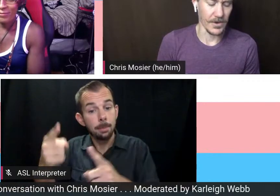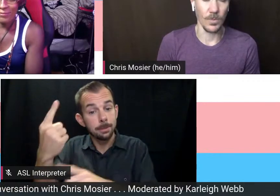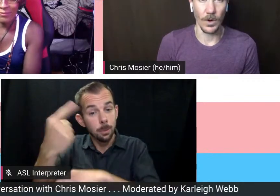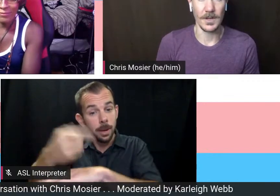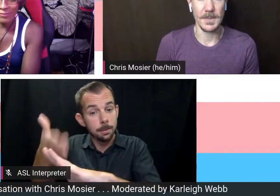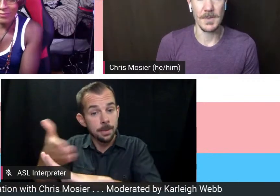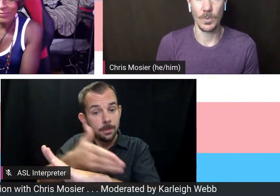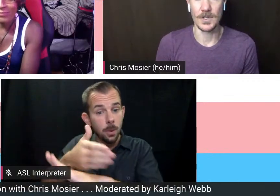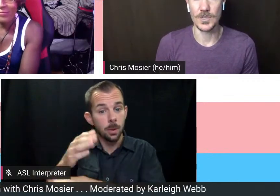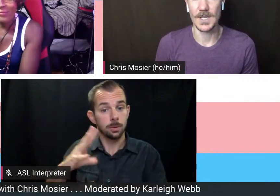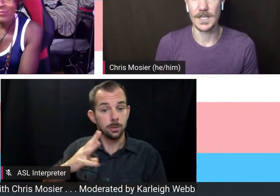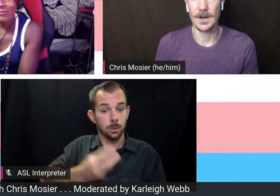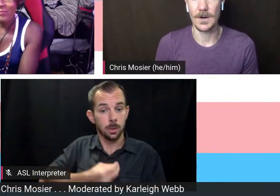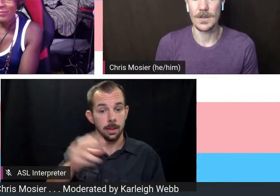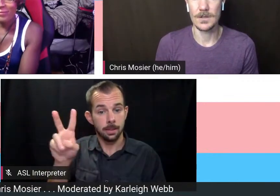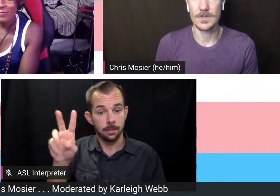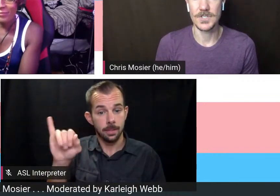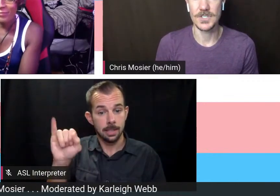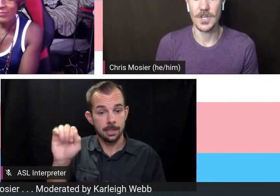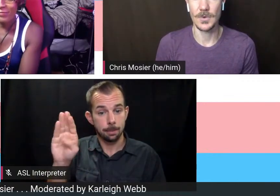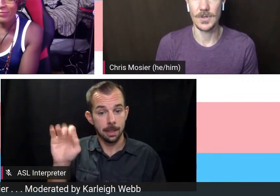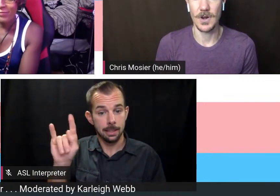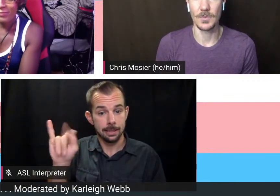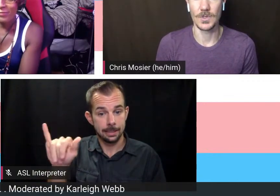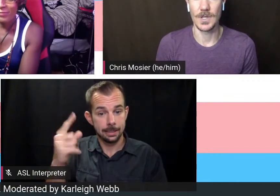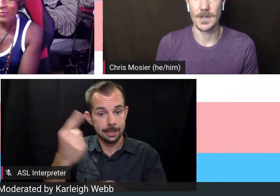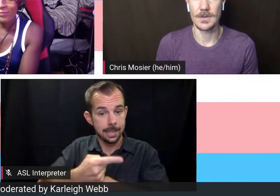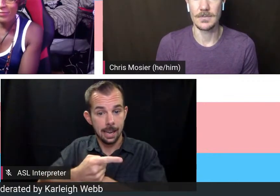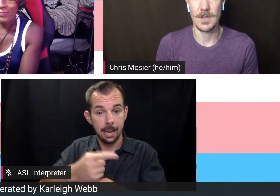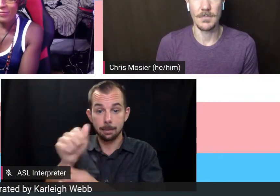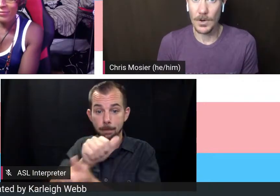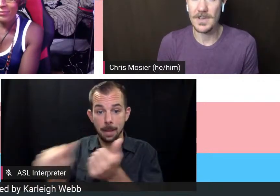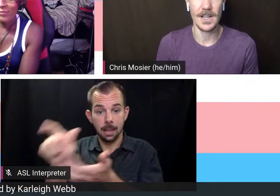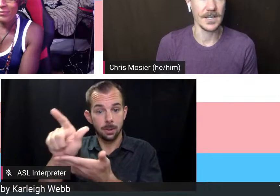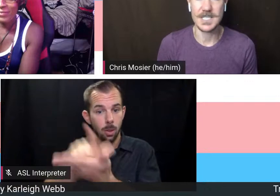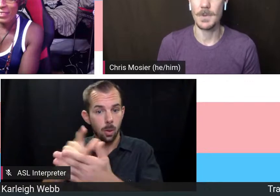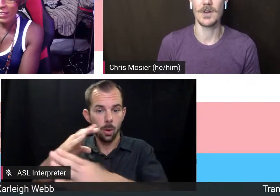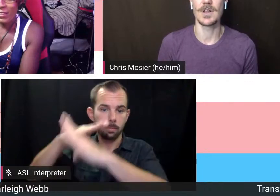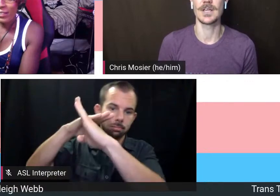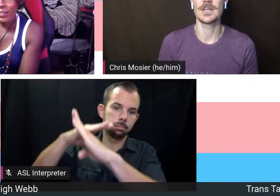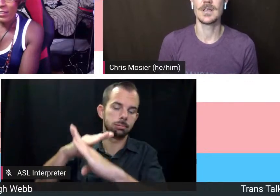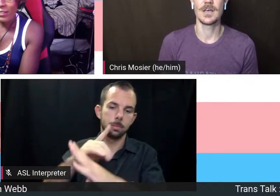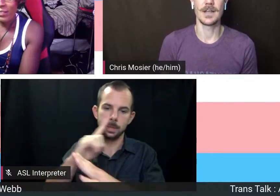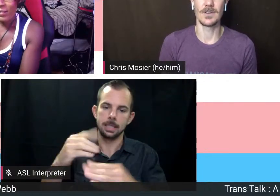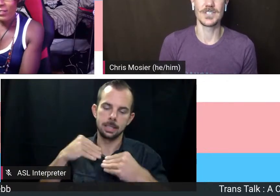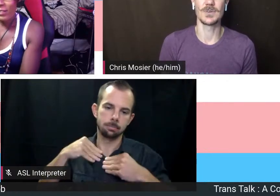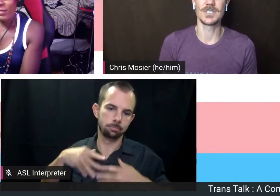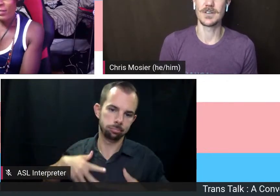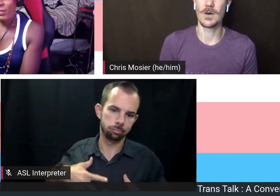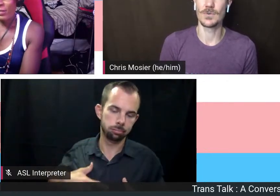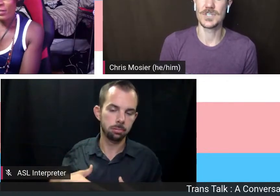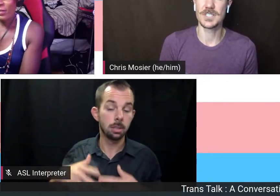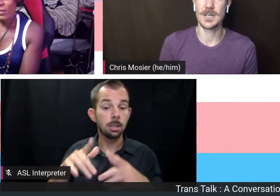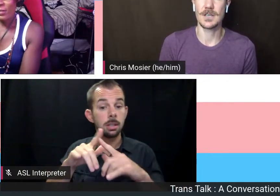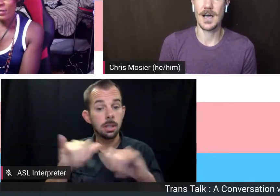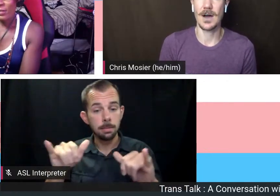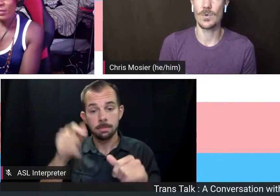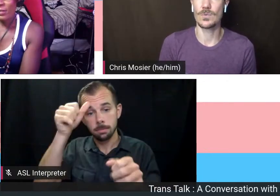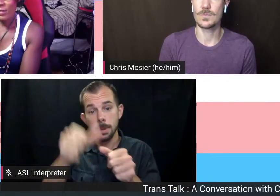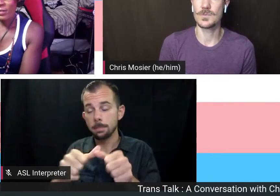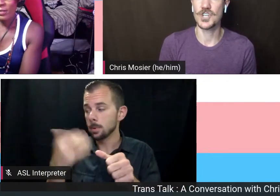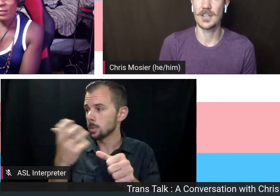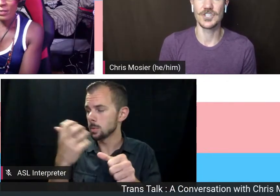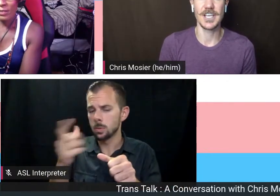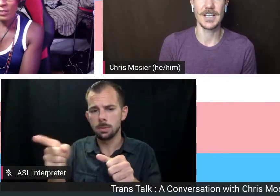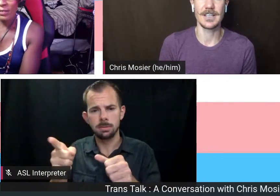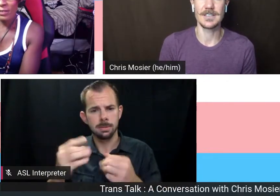the amount of work that people were doing there is just so incredible and motivating and inspiring. And also to know just